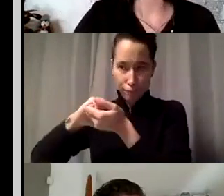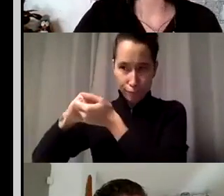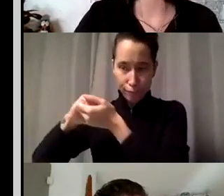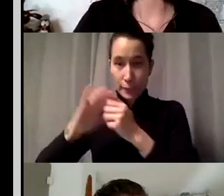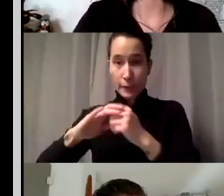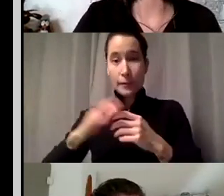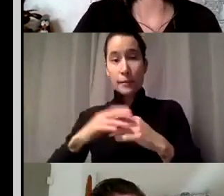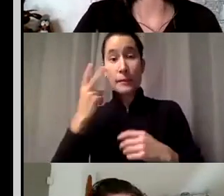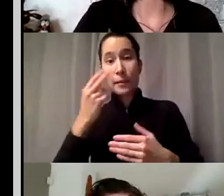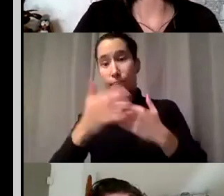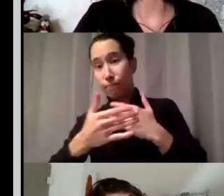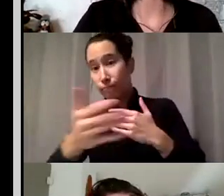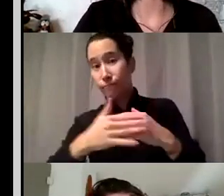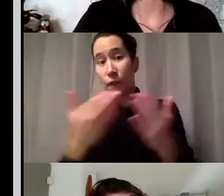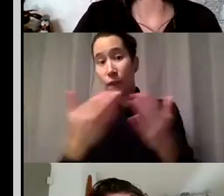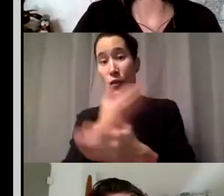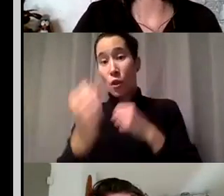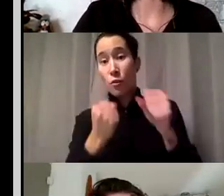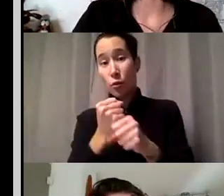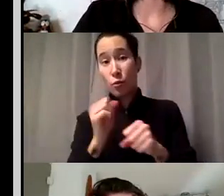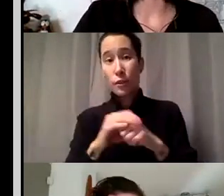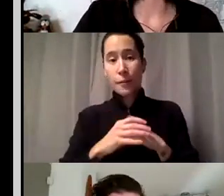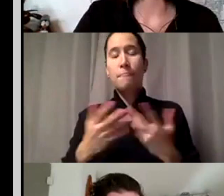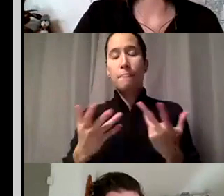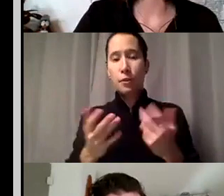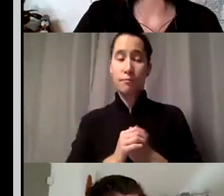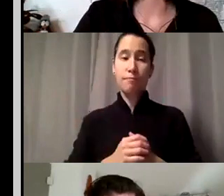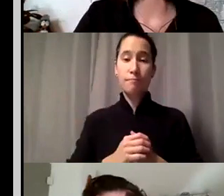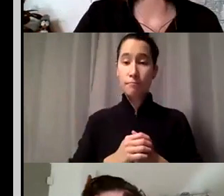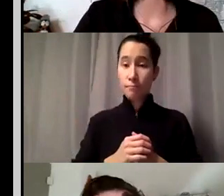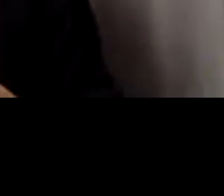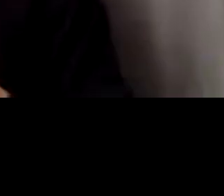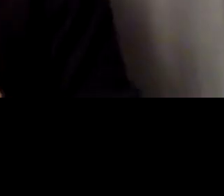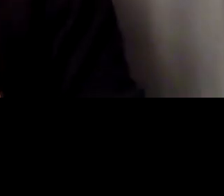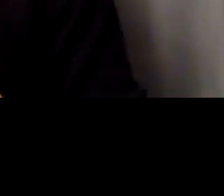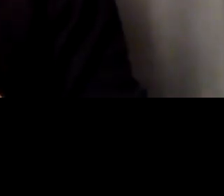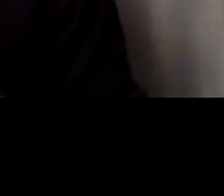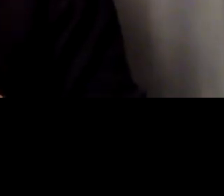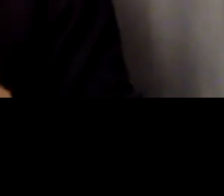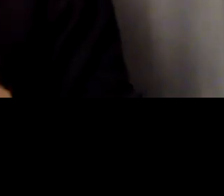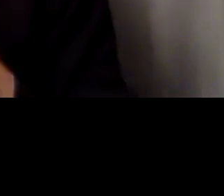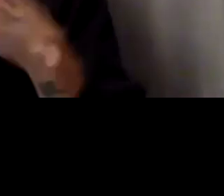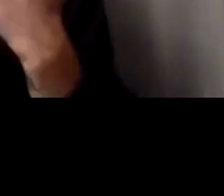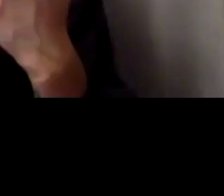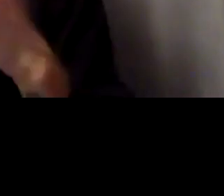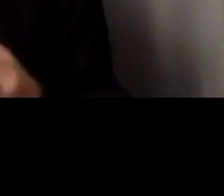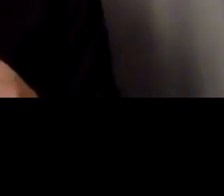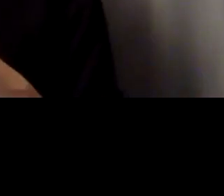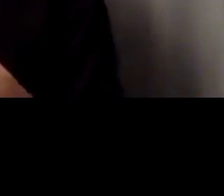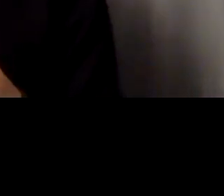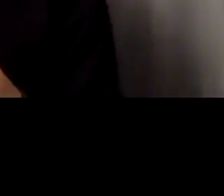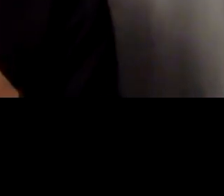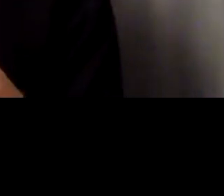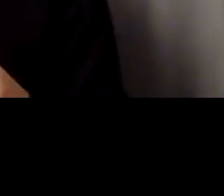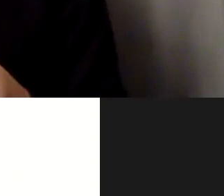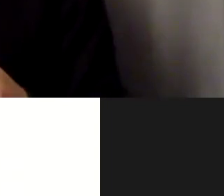Okay, that's it for me, Shauna, in terms of the formal presentations. I'm going to hand it back over to you, and yeah, we